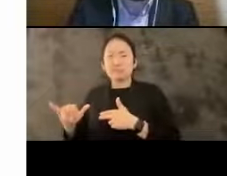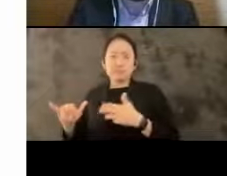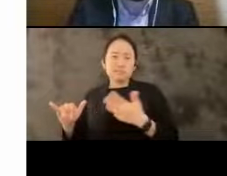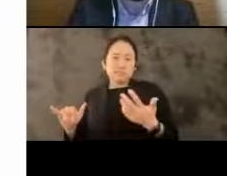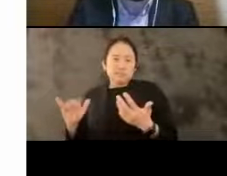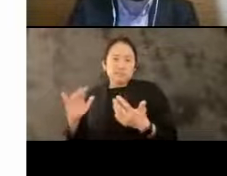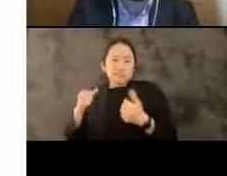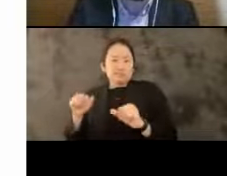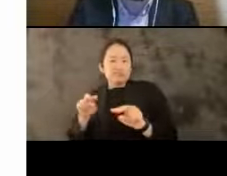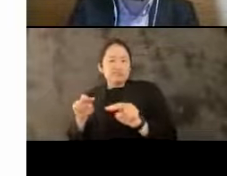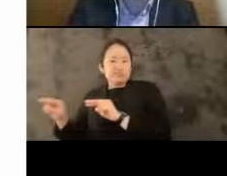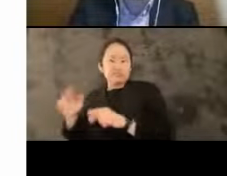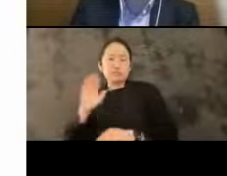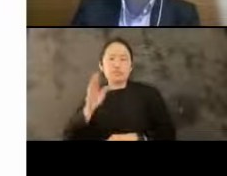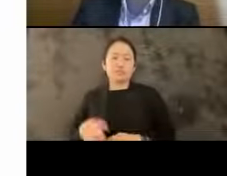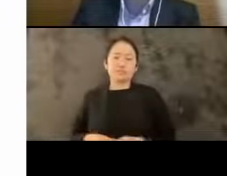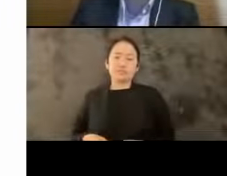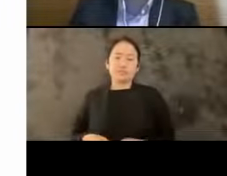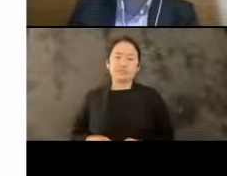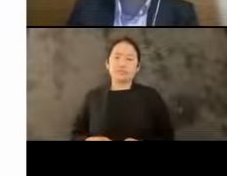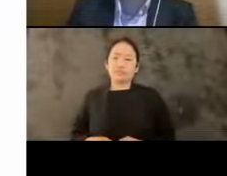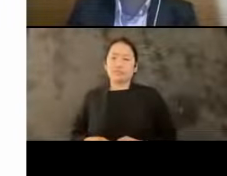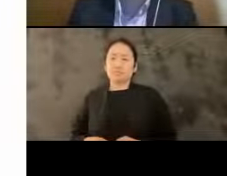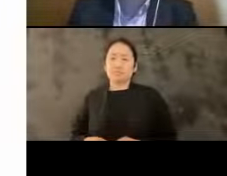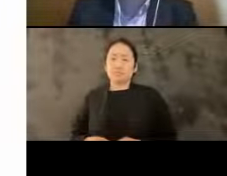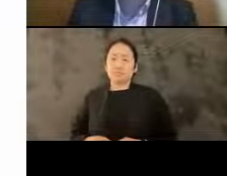be set aside for park and ride. So.